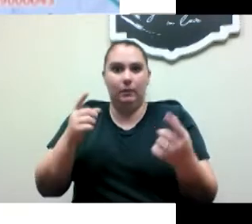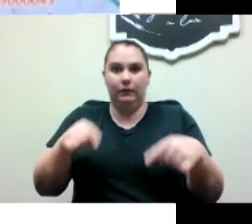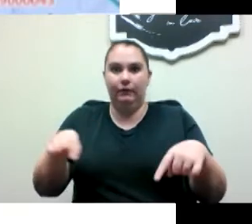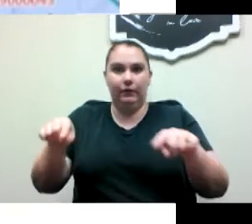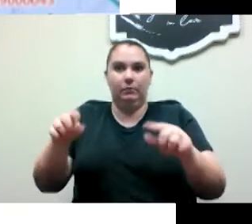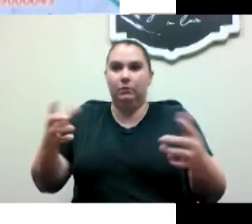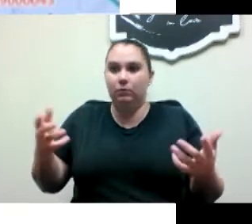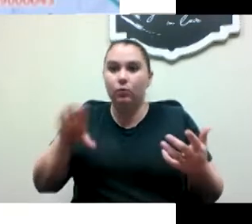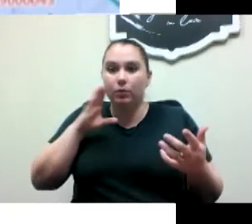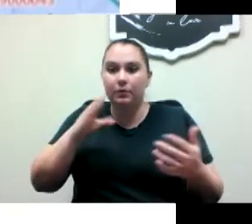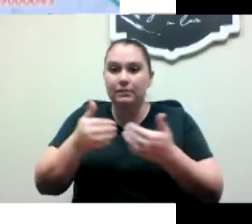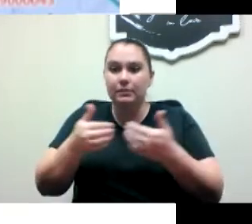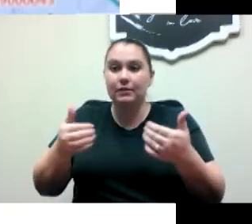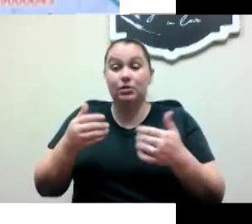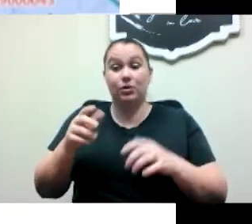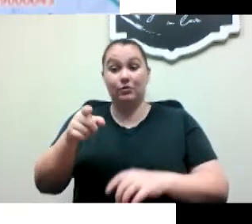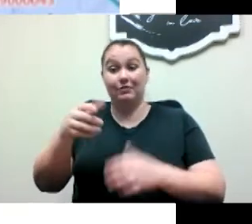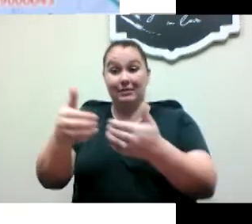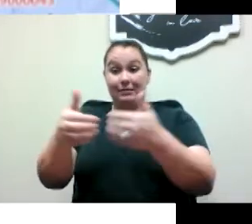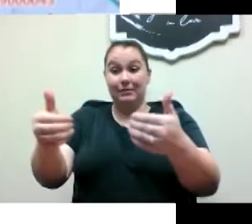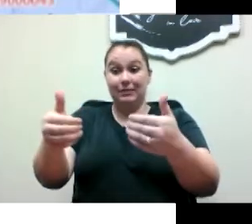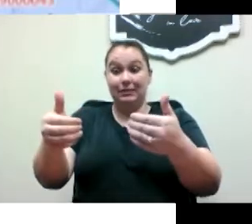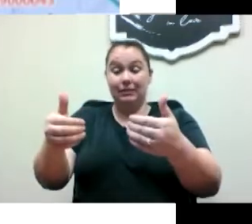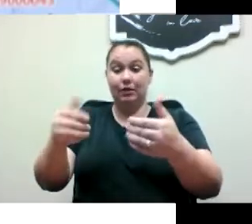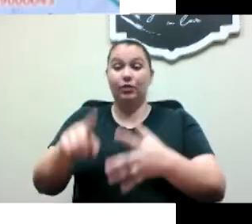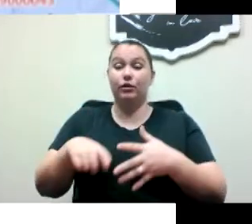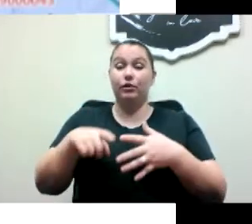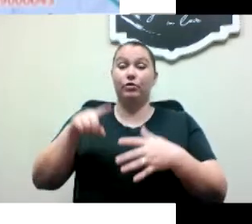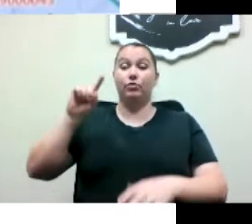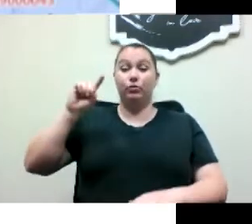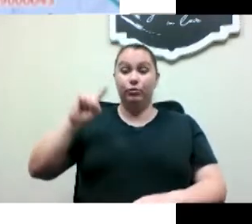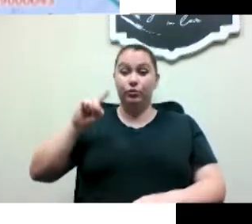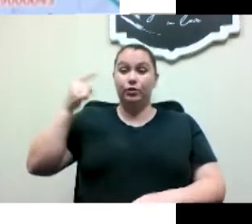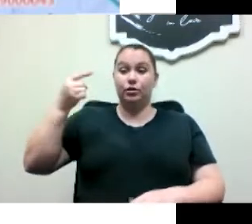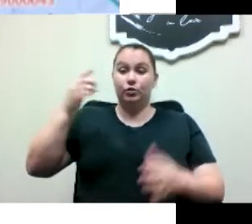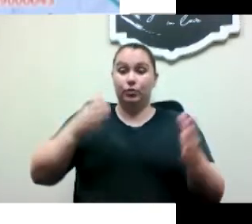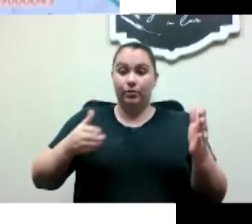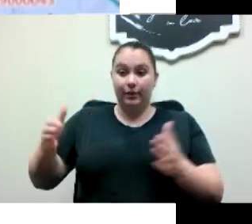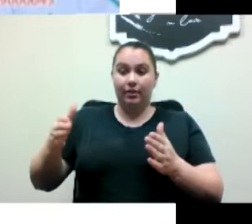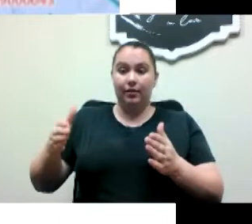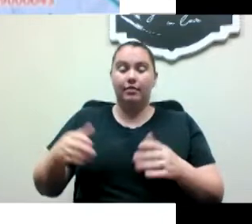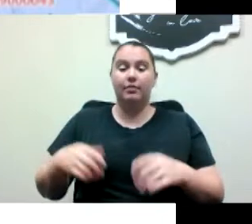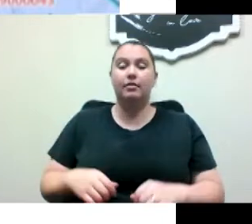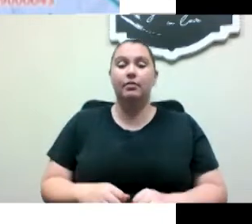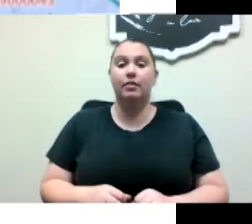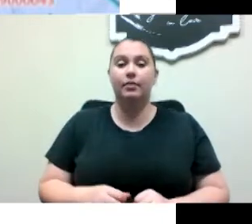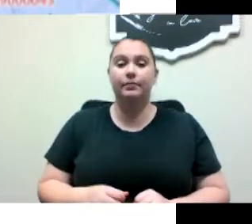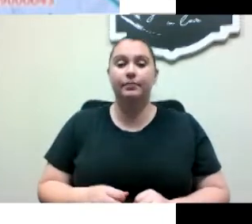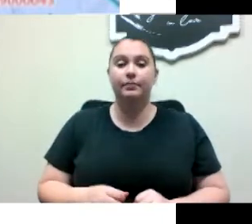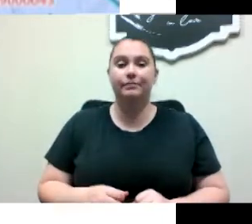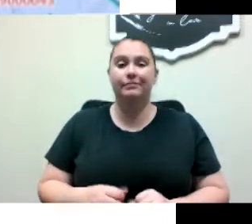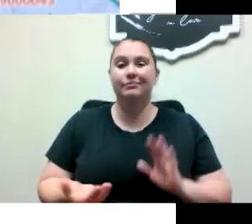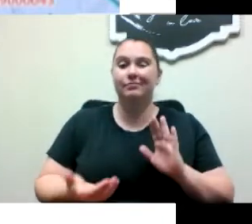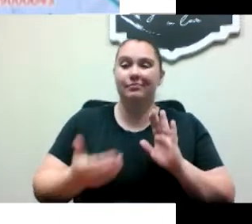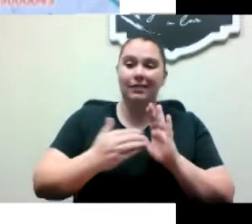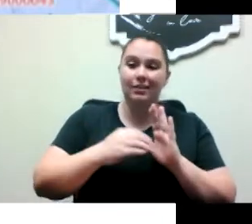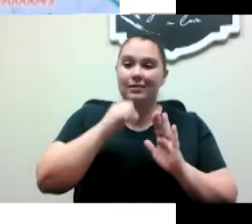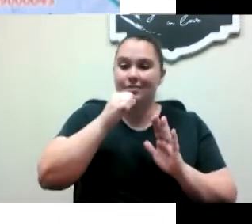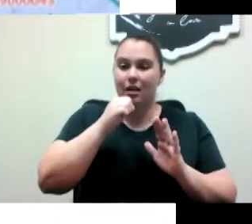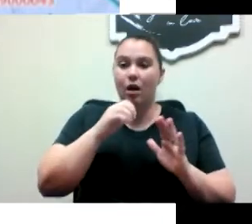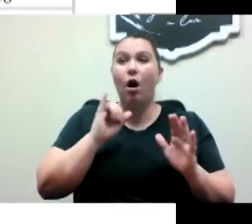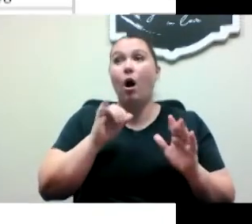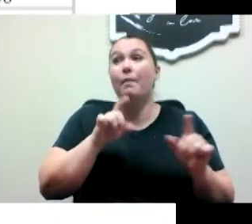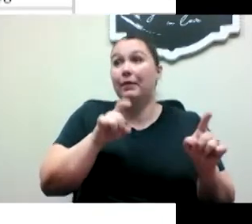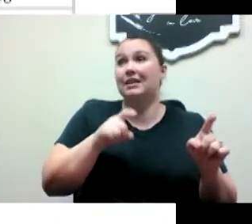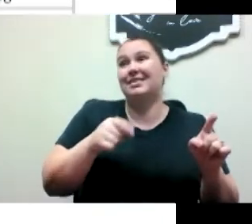split here and not in the original plan, again, is not a justification for picking one over